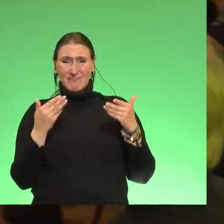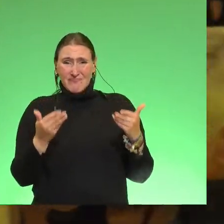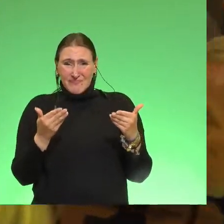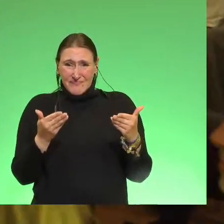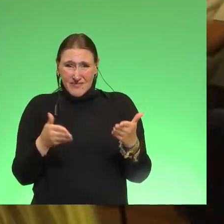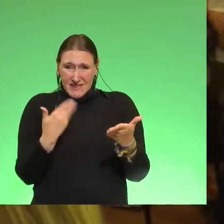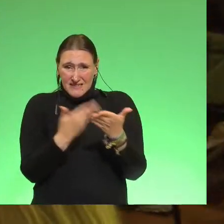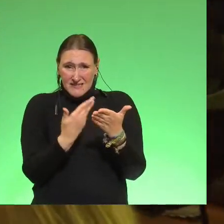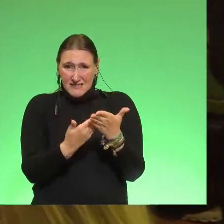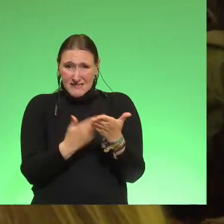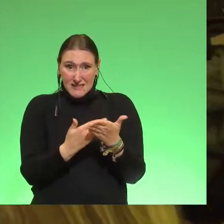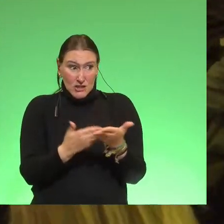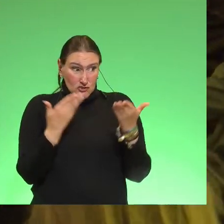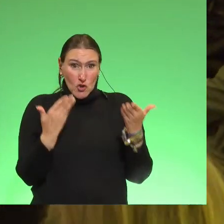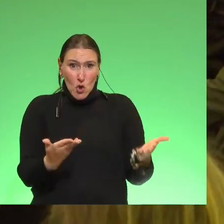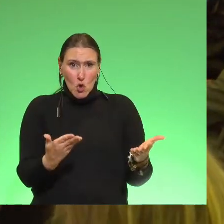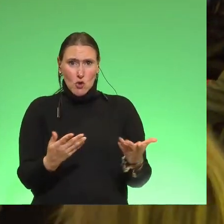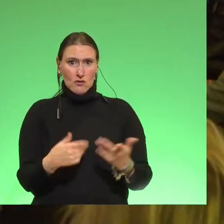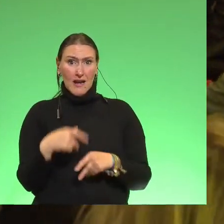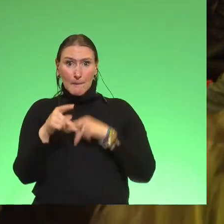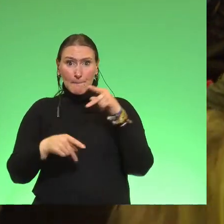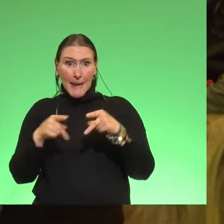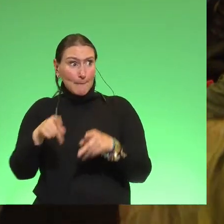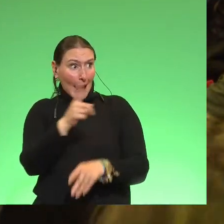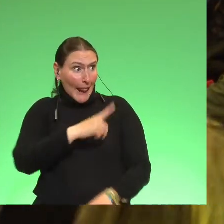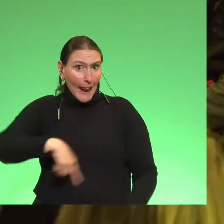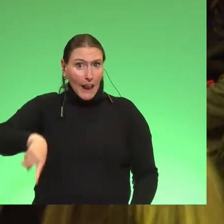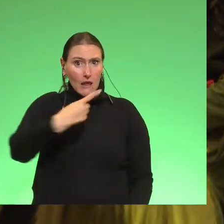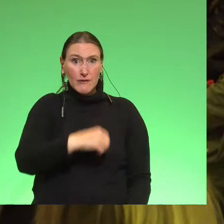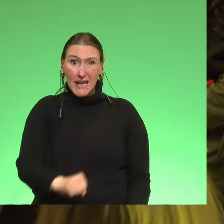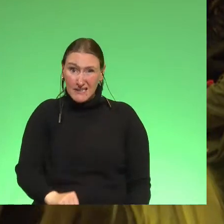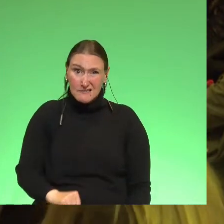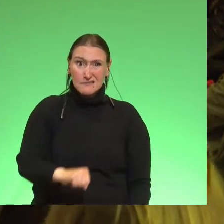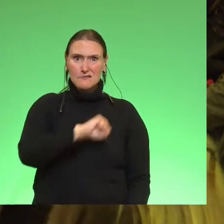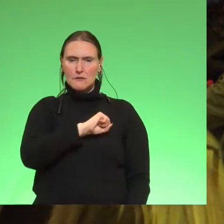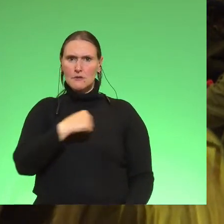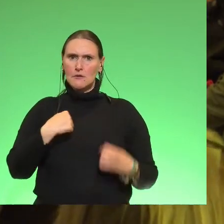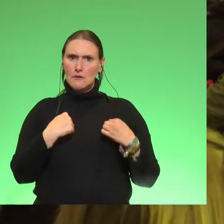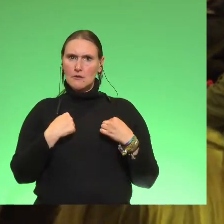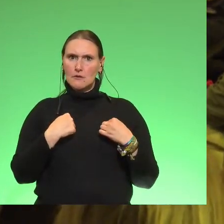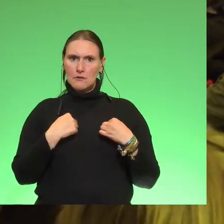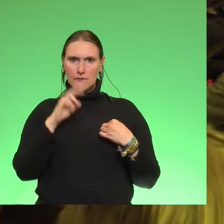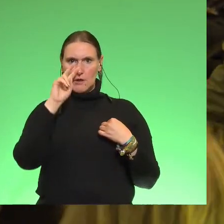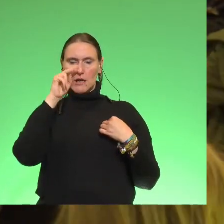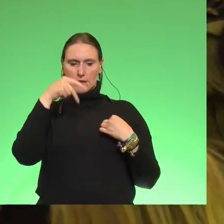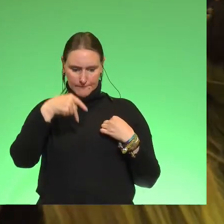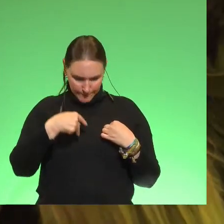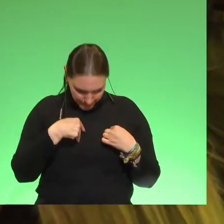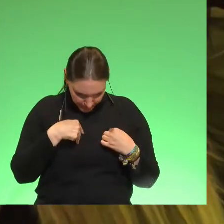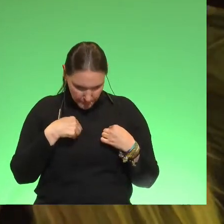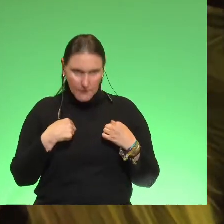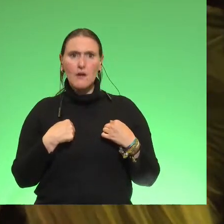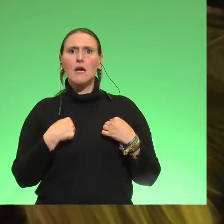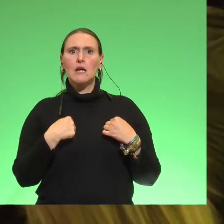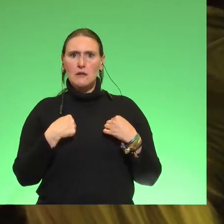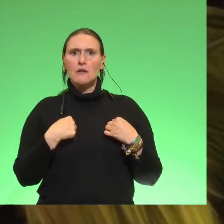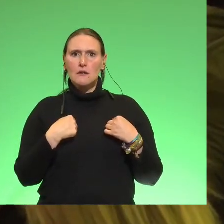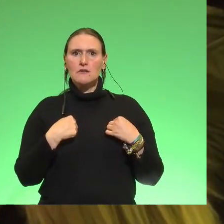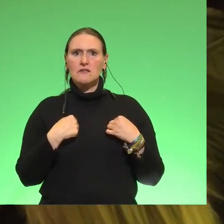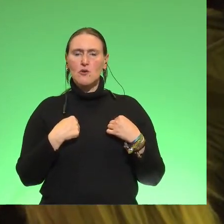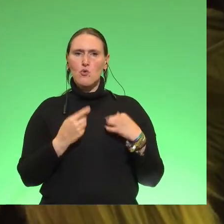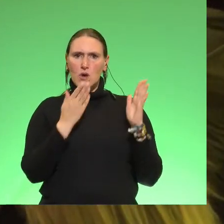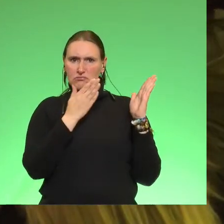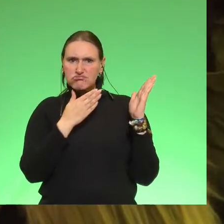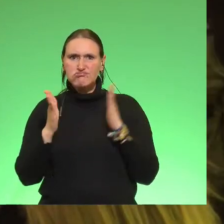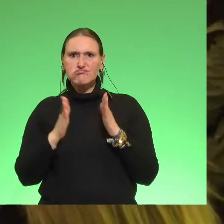It is actually the privileged people in the room that think we should be discursive about the courage, the vulnerability, the risk,